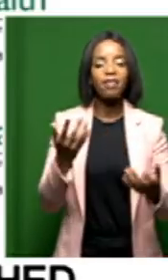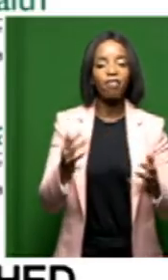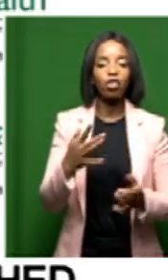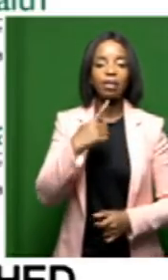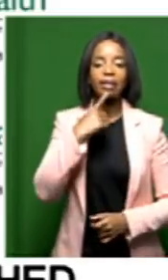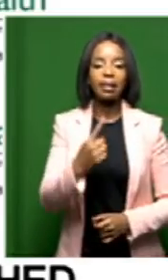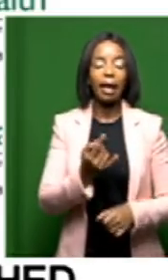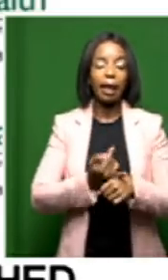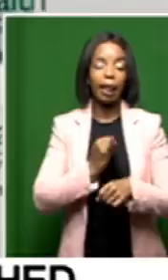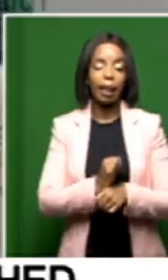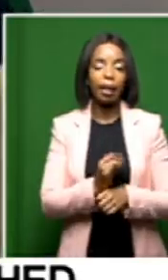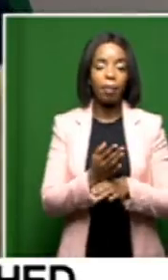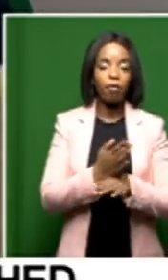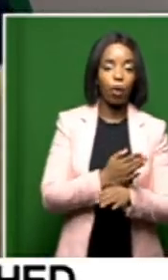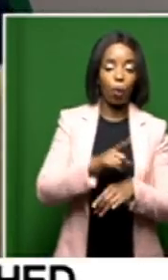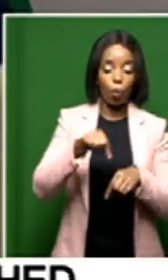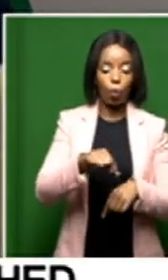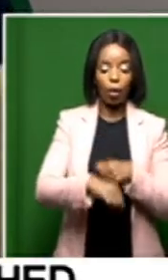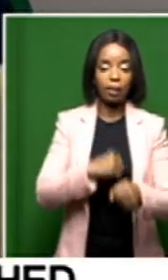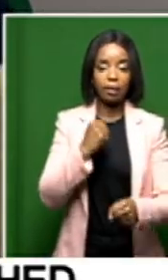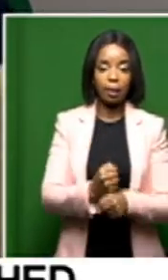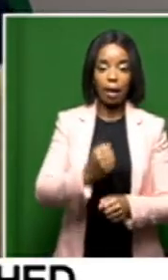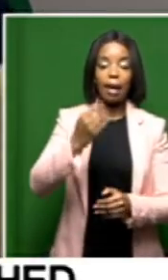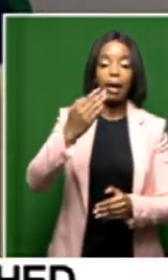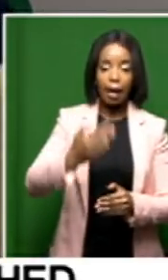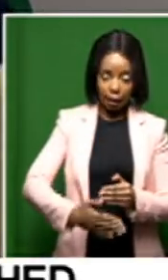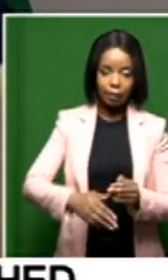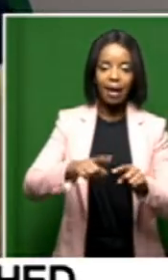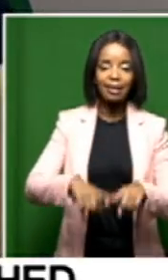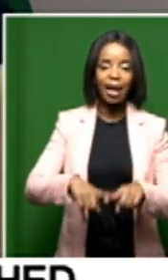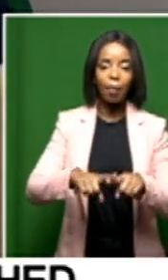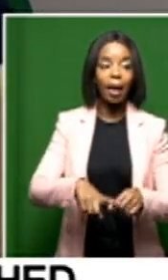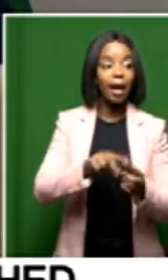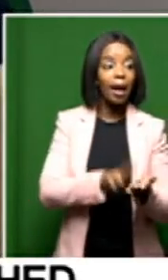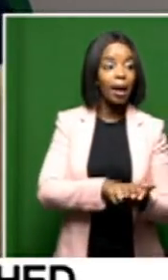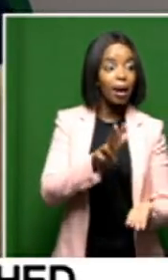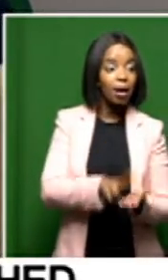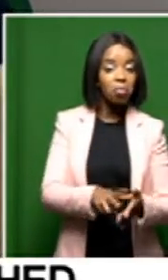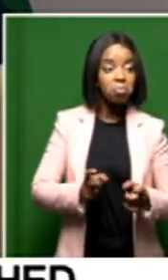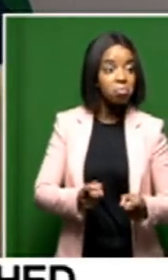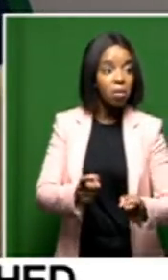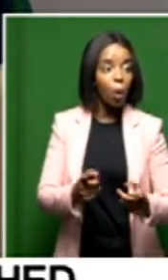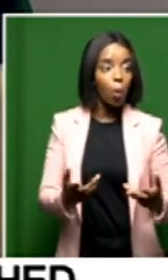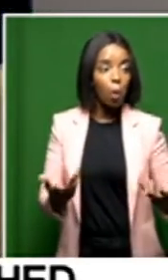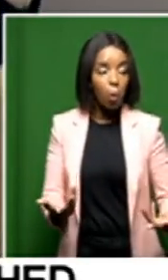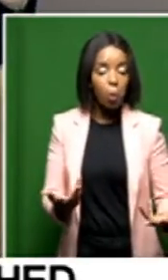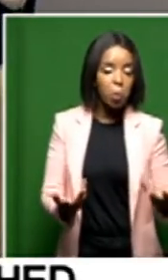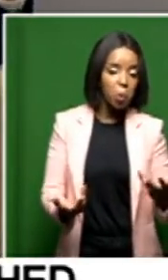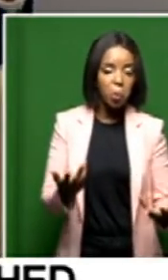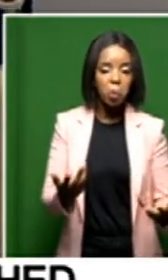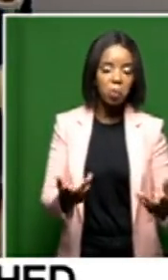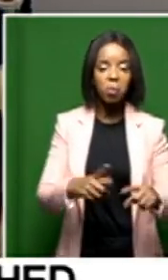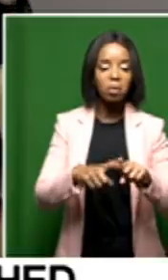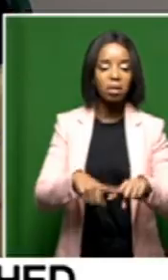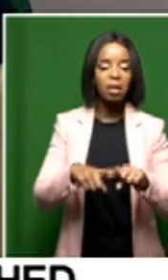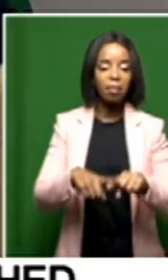year, depending on approvals, he will be already, some of the machines and technology will start